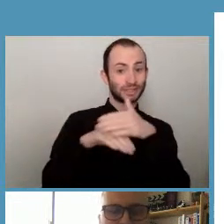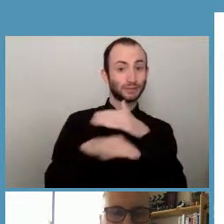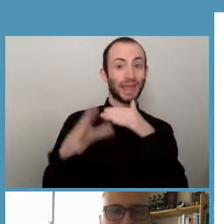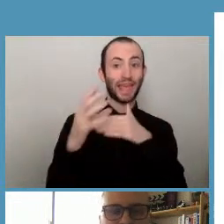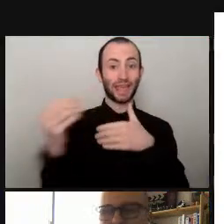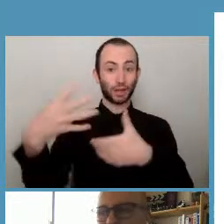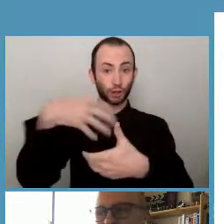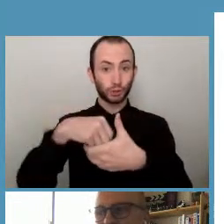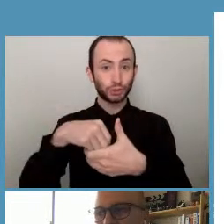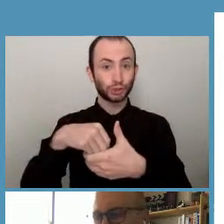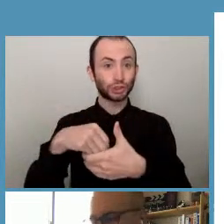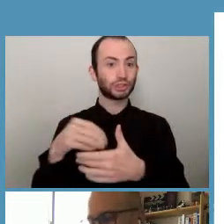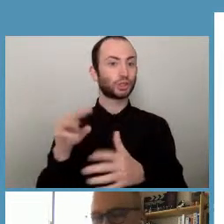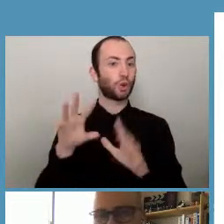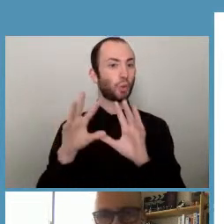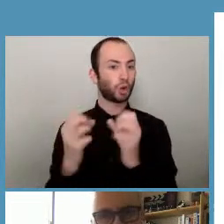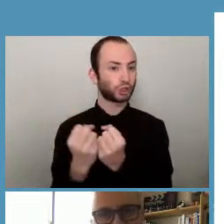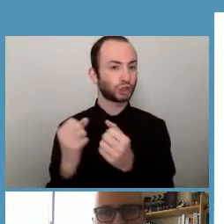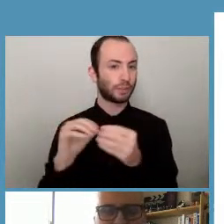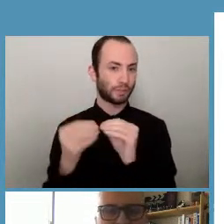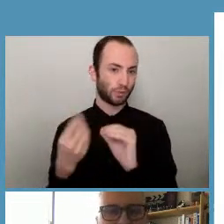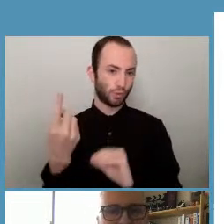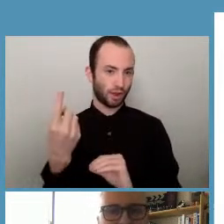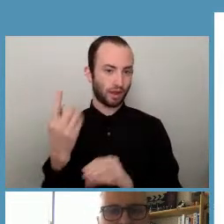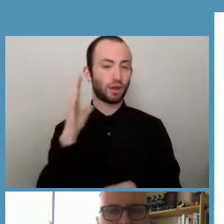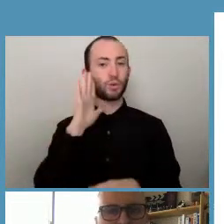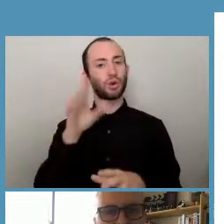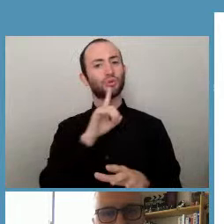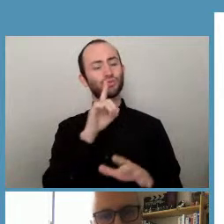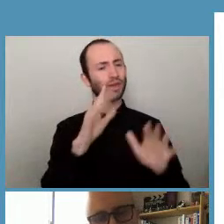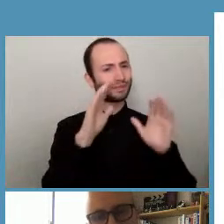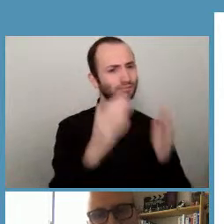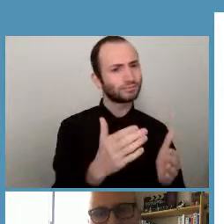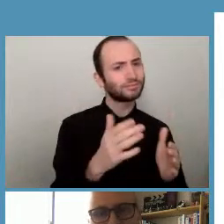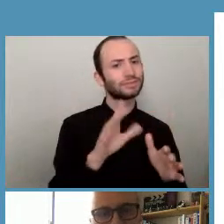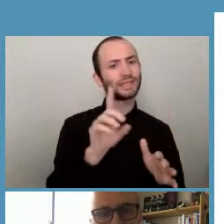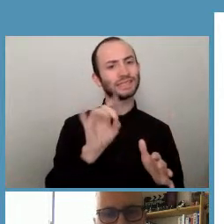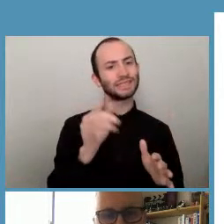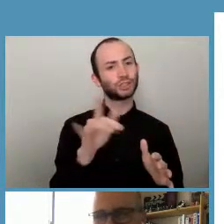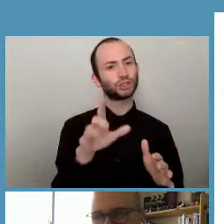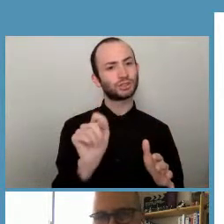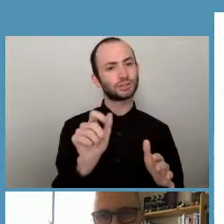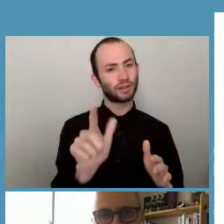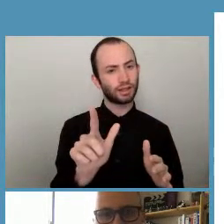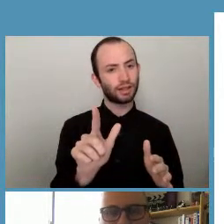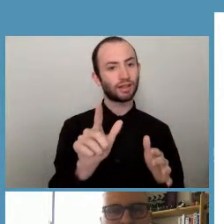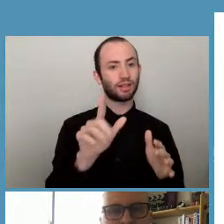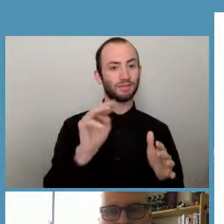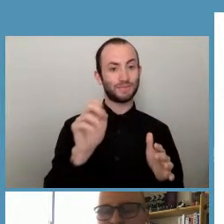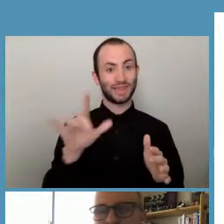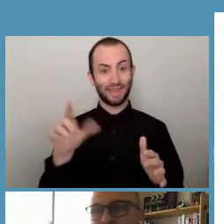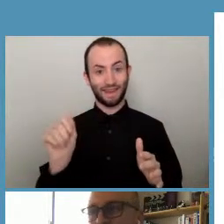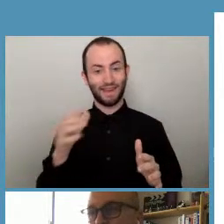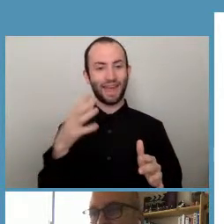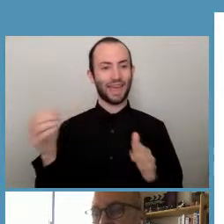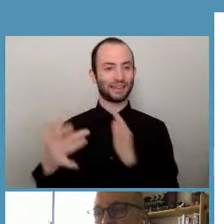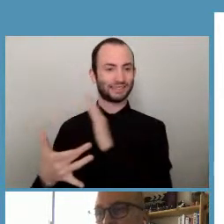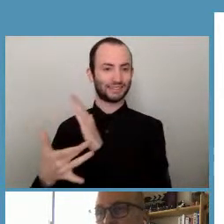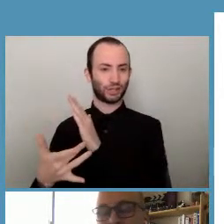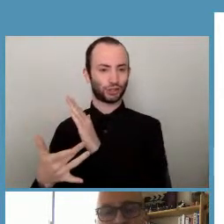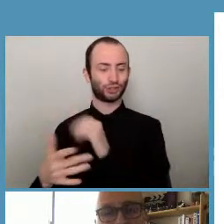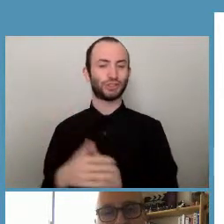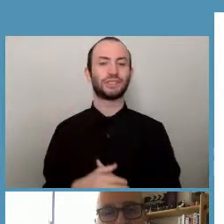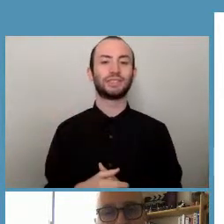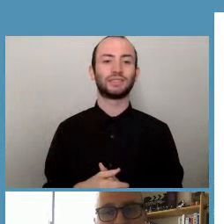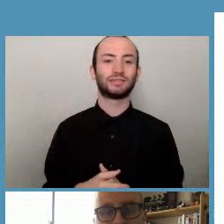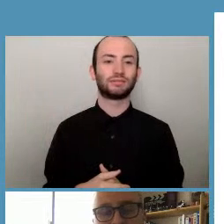1. We're really going to be looking at digital media, digital technology, and but we're going to start off with a